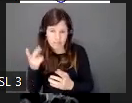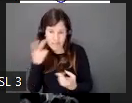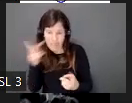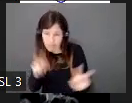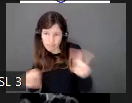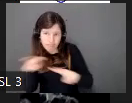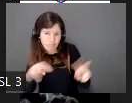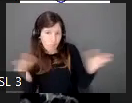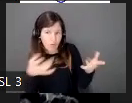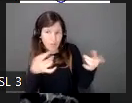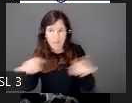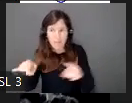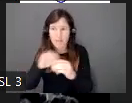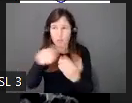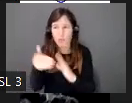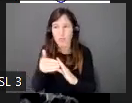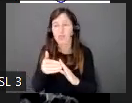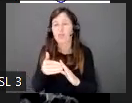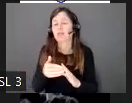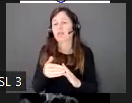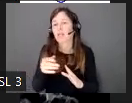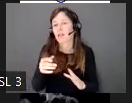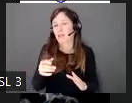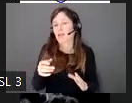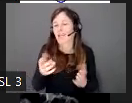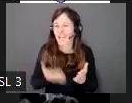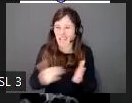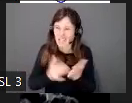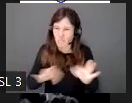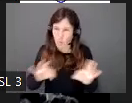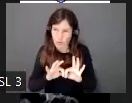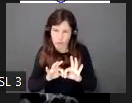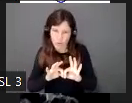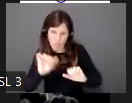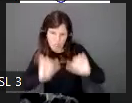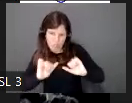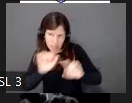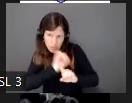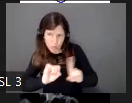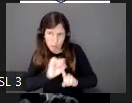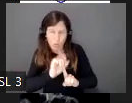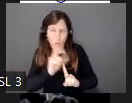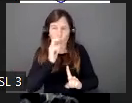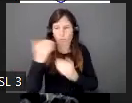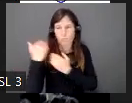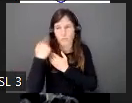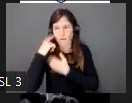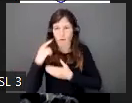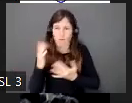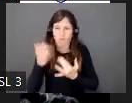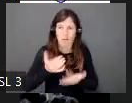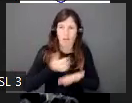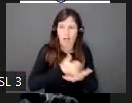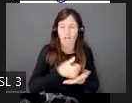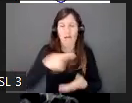elder abuse, what are the risks identified, and who can do what dealing with the risk. The paramedicine program in our region has grown